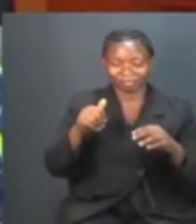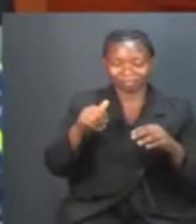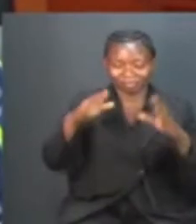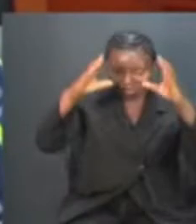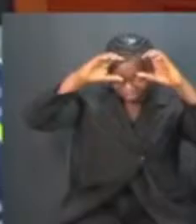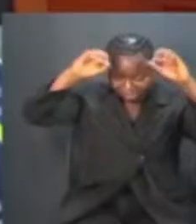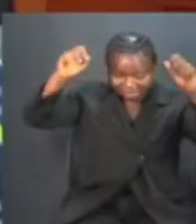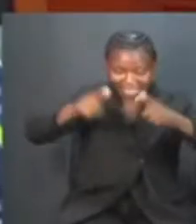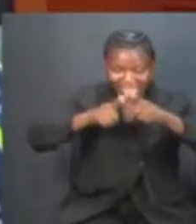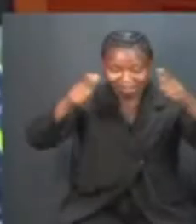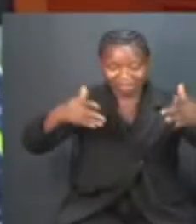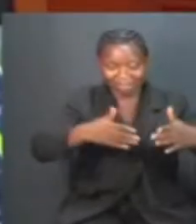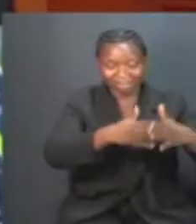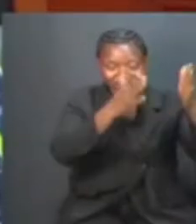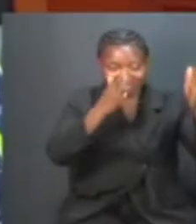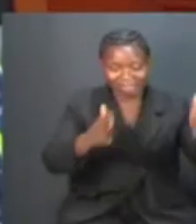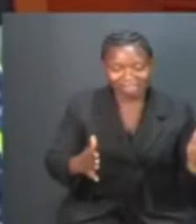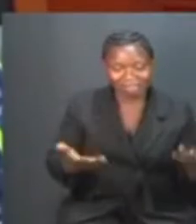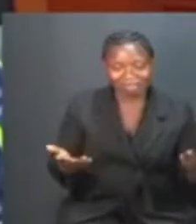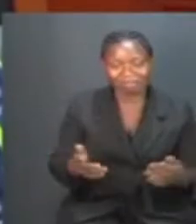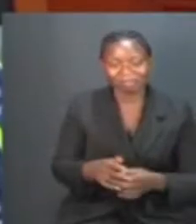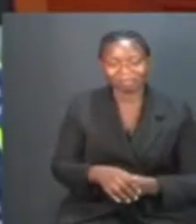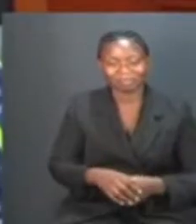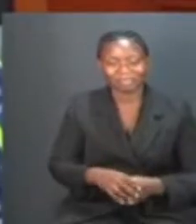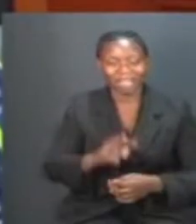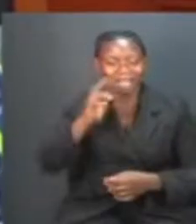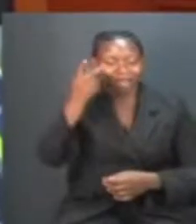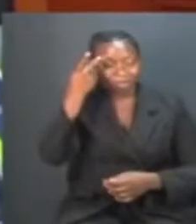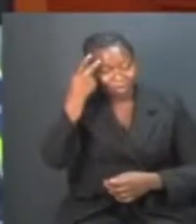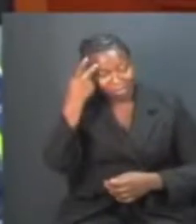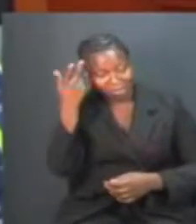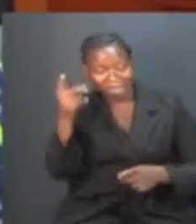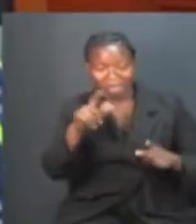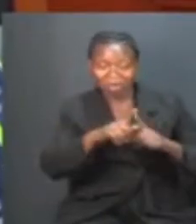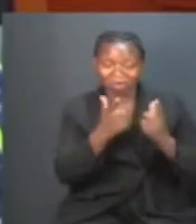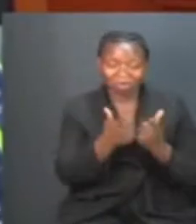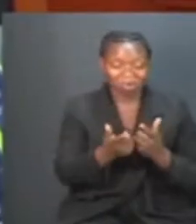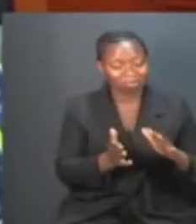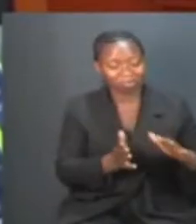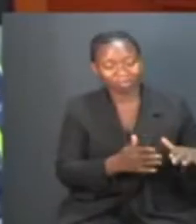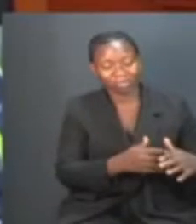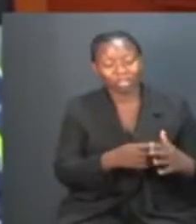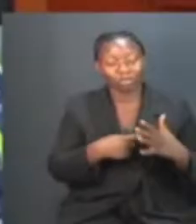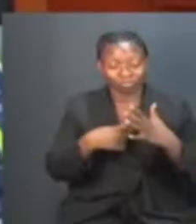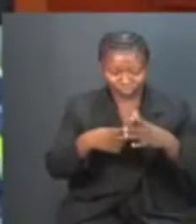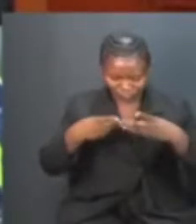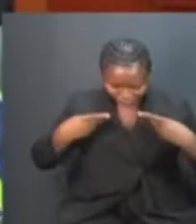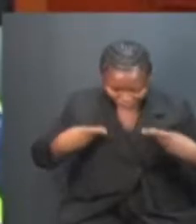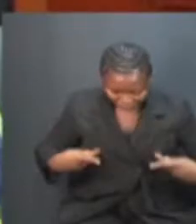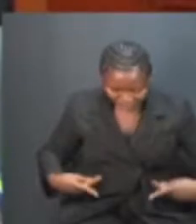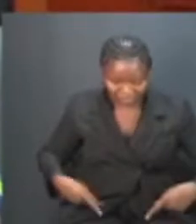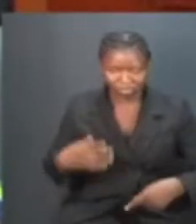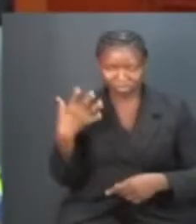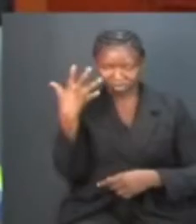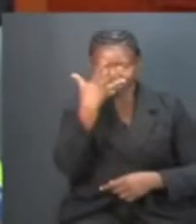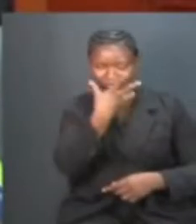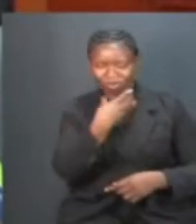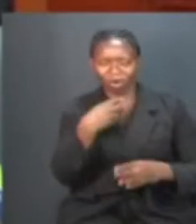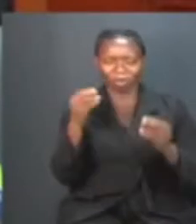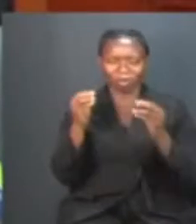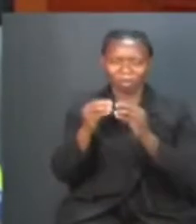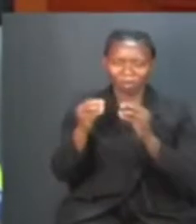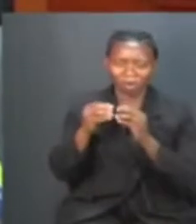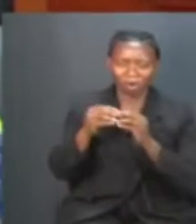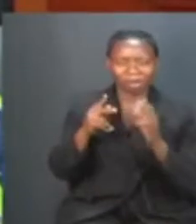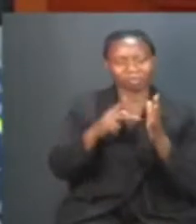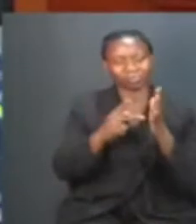leaders, regardless of tribe or political affiliation, display the beautiful attire on many